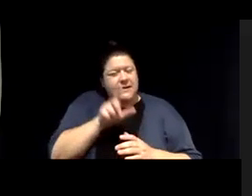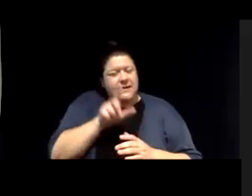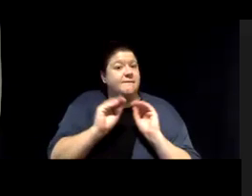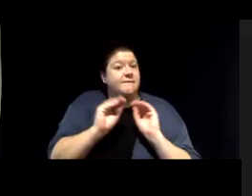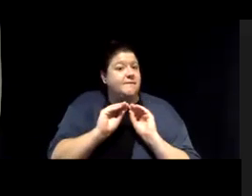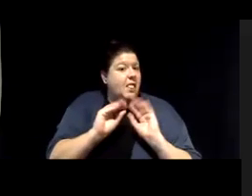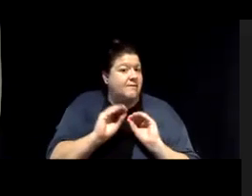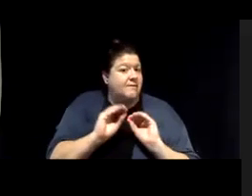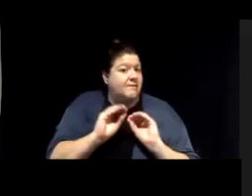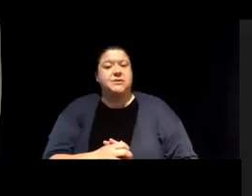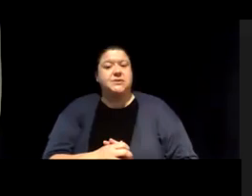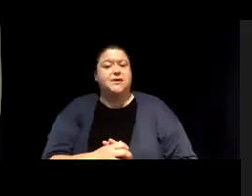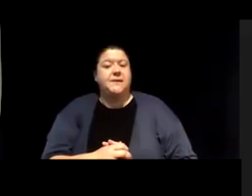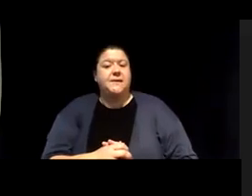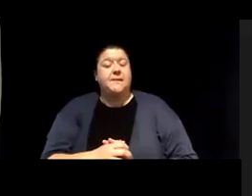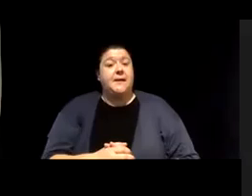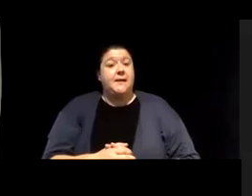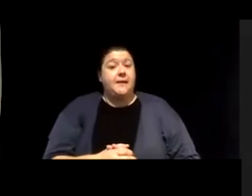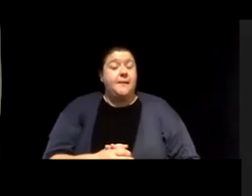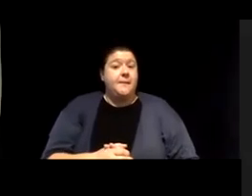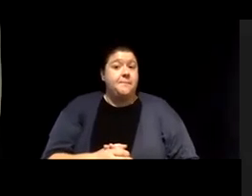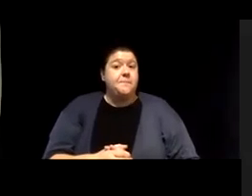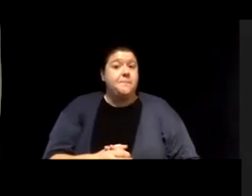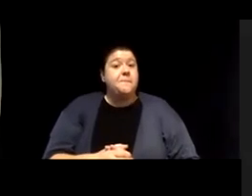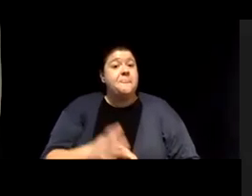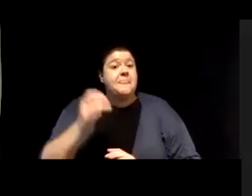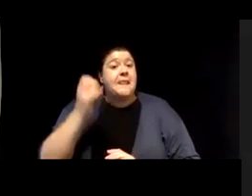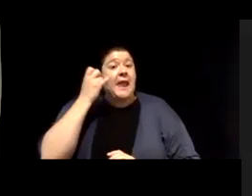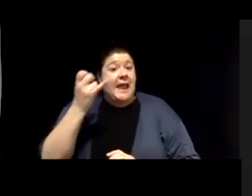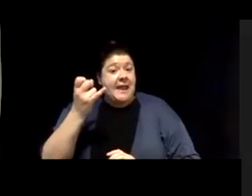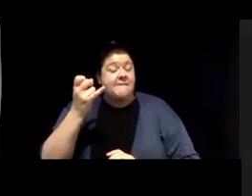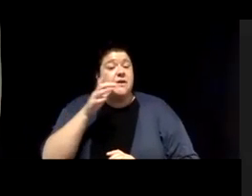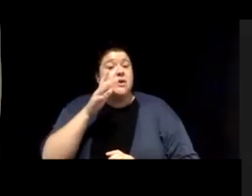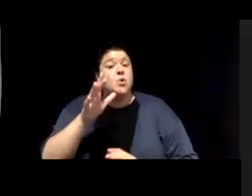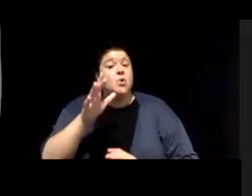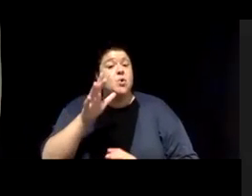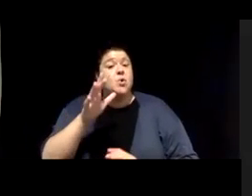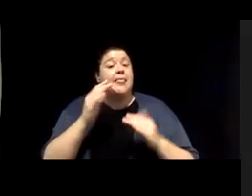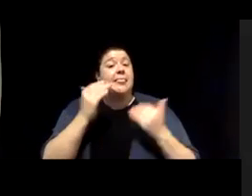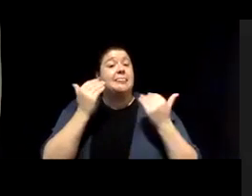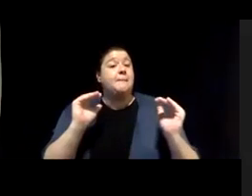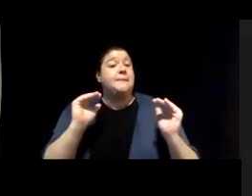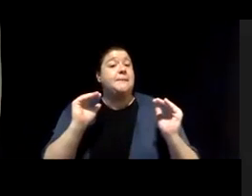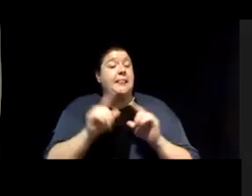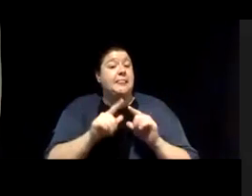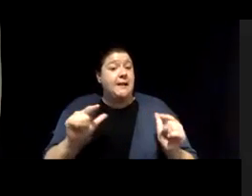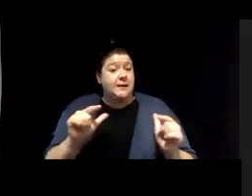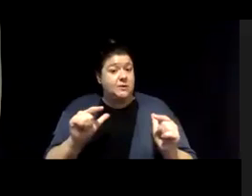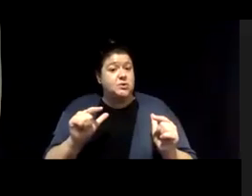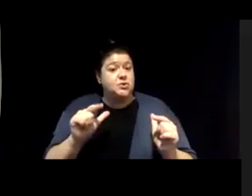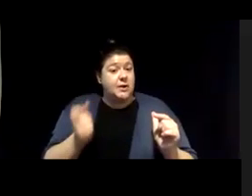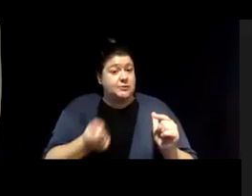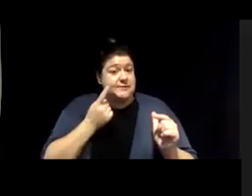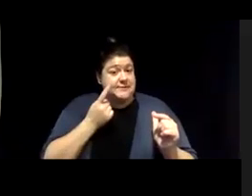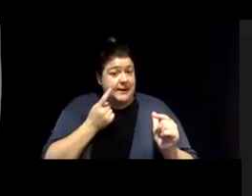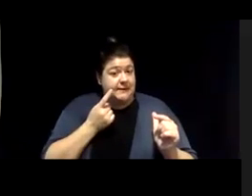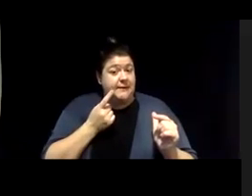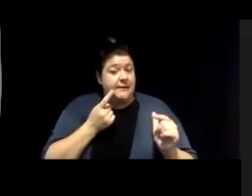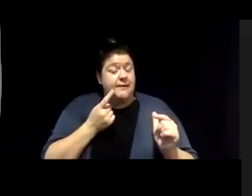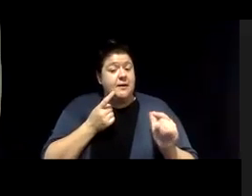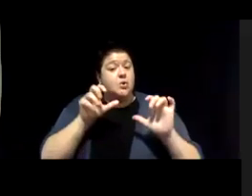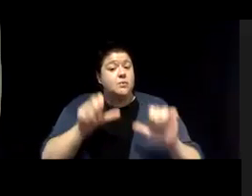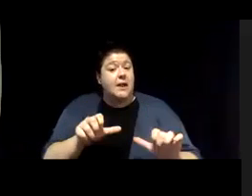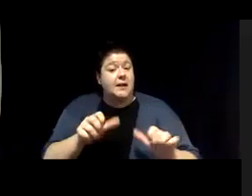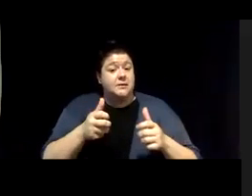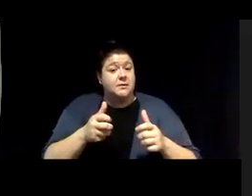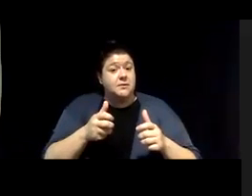is limited can use appropriate strategies to ensure that they themselves understand the message before